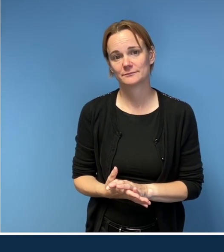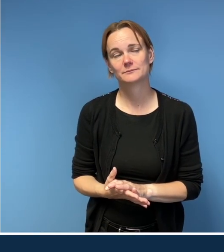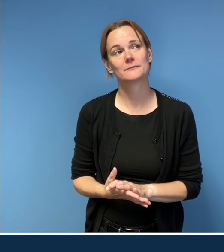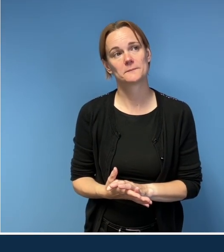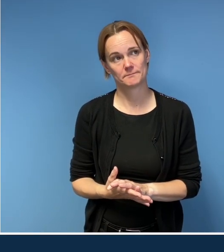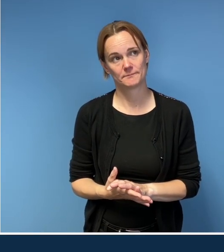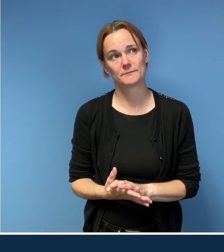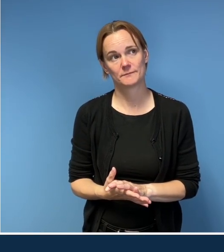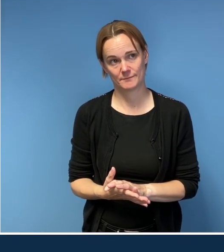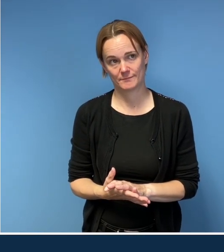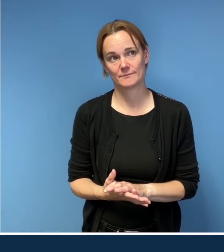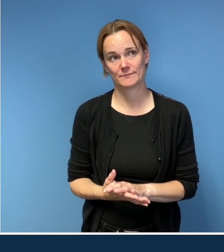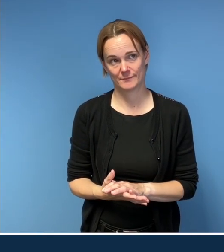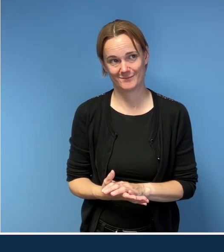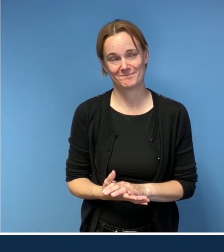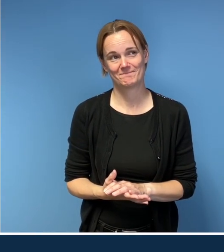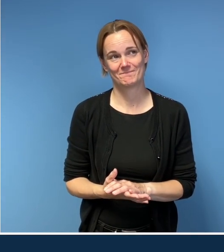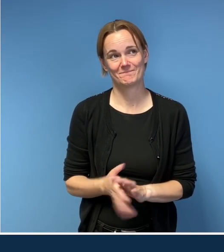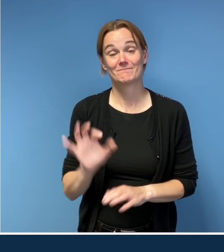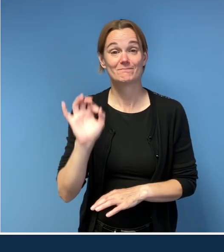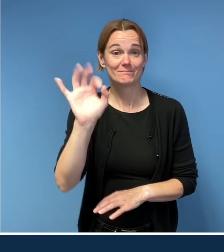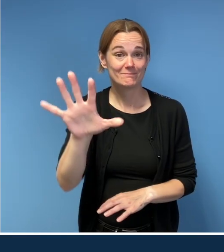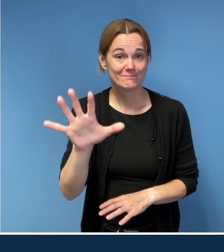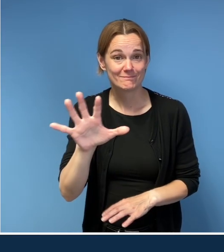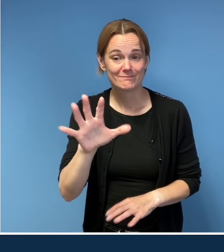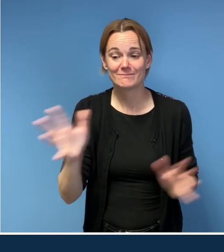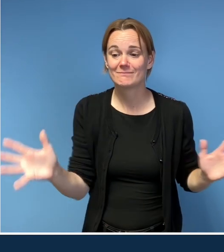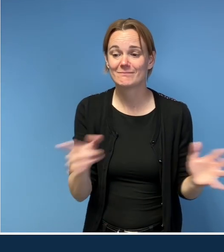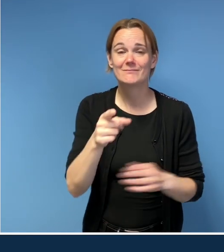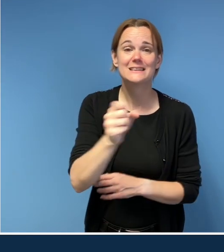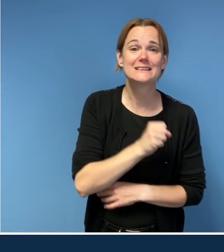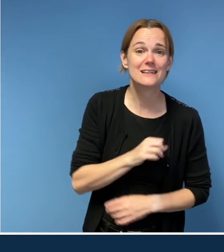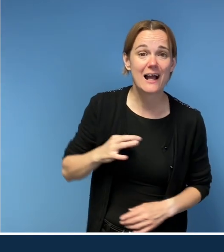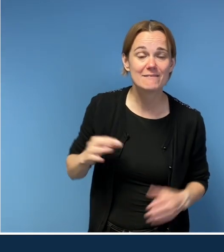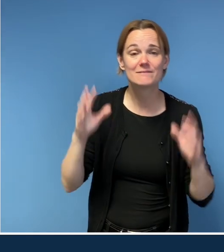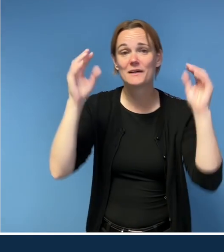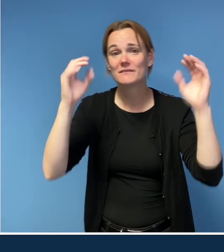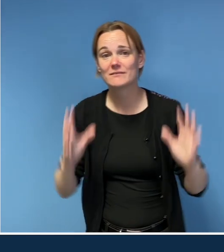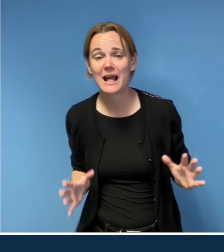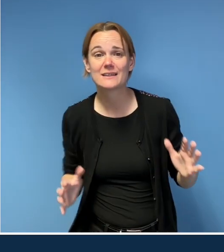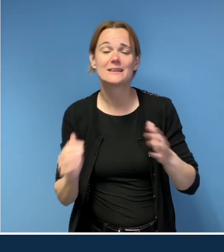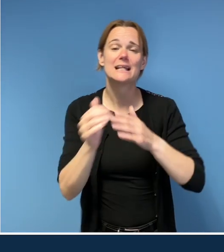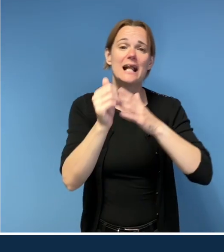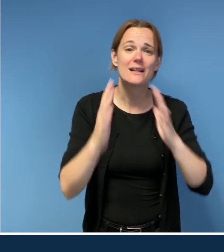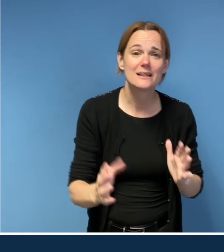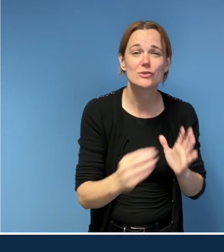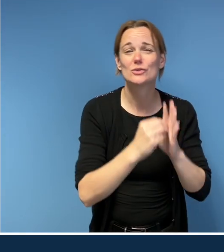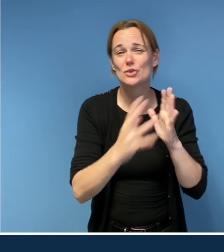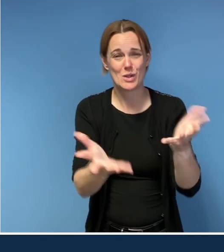I think my final thoughts are to encourage our staff, our faculty, our leadership, our